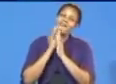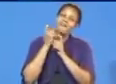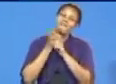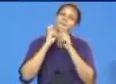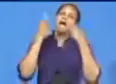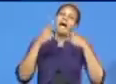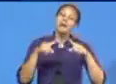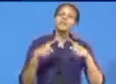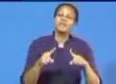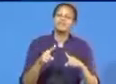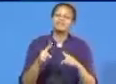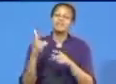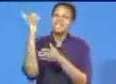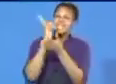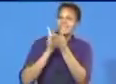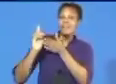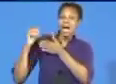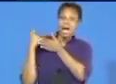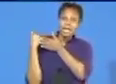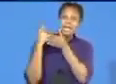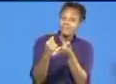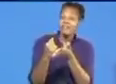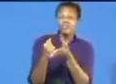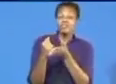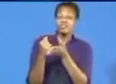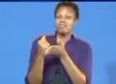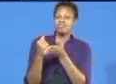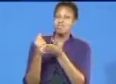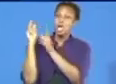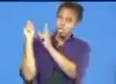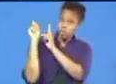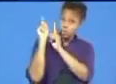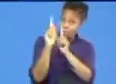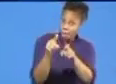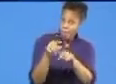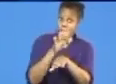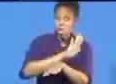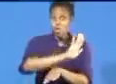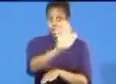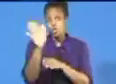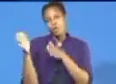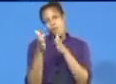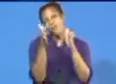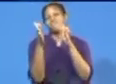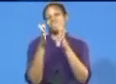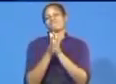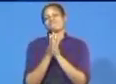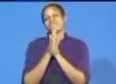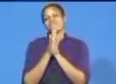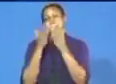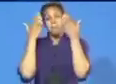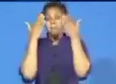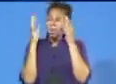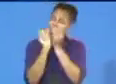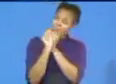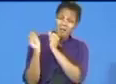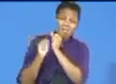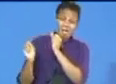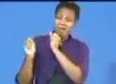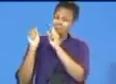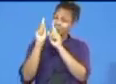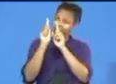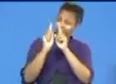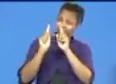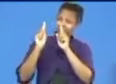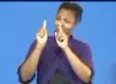Divine intervention is coming down your street. I don't know how long you've drifted from